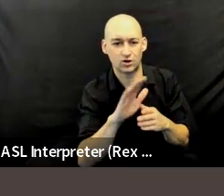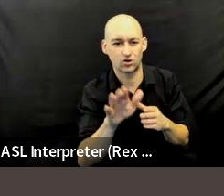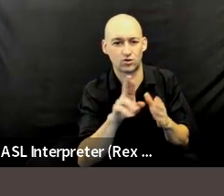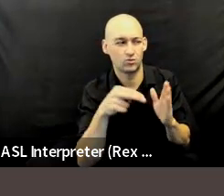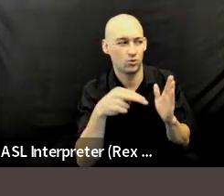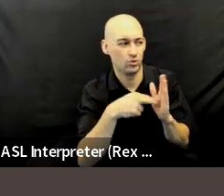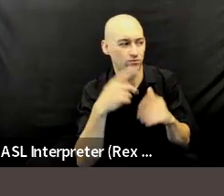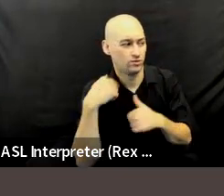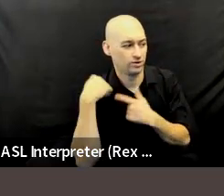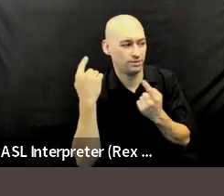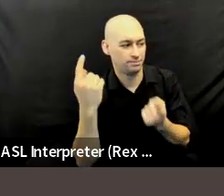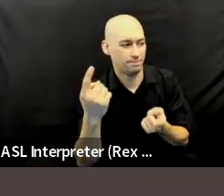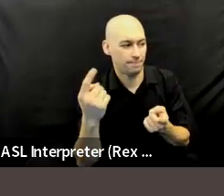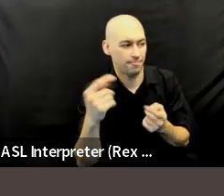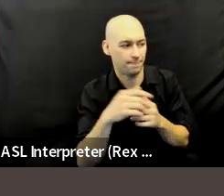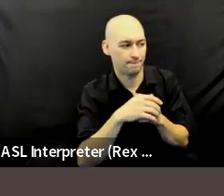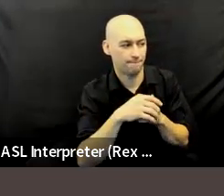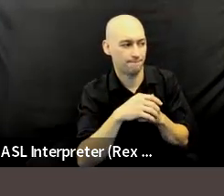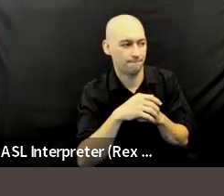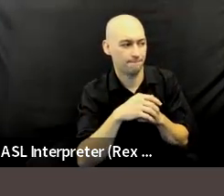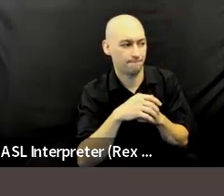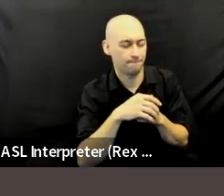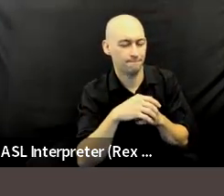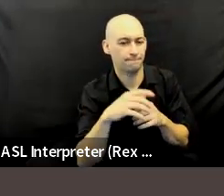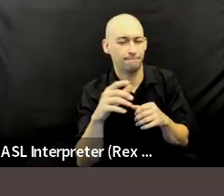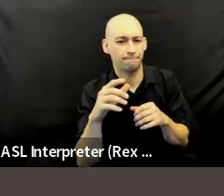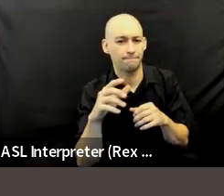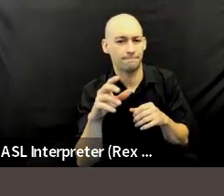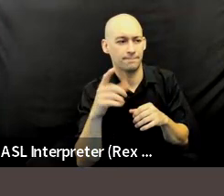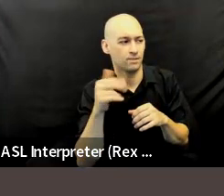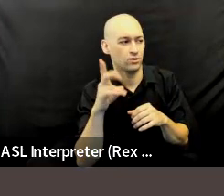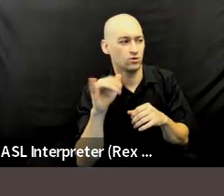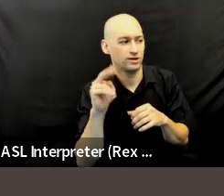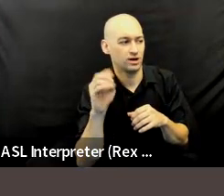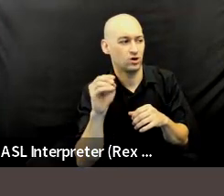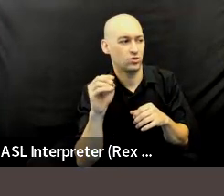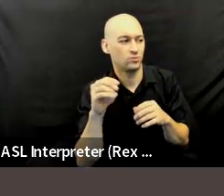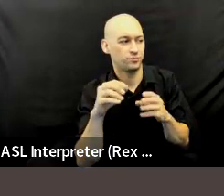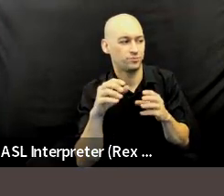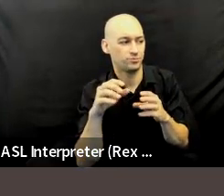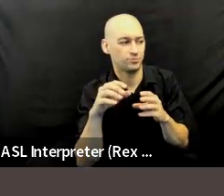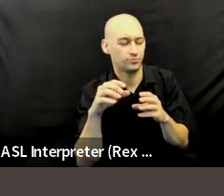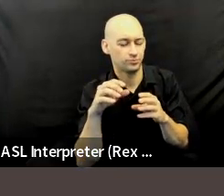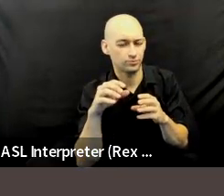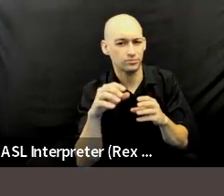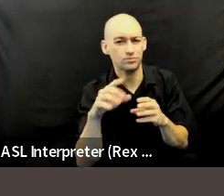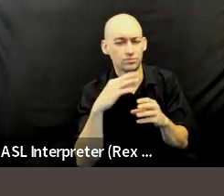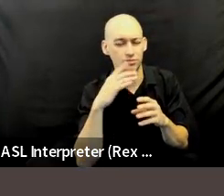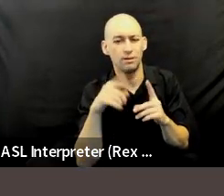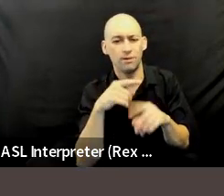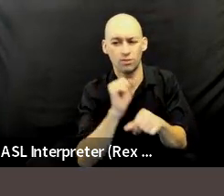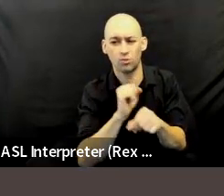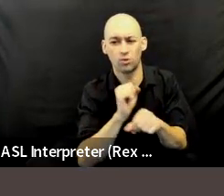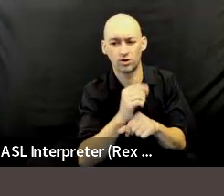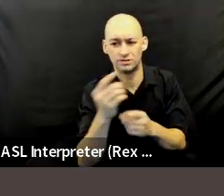time. Commissioner Gardino was talking about the work that she has done on PCH,